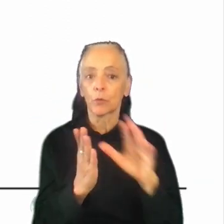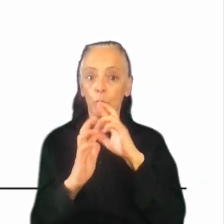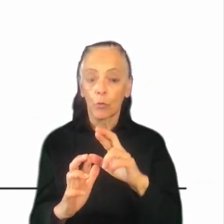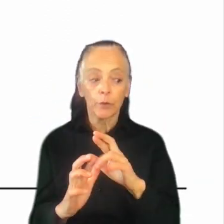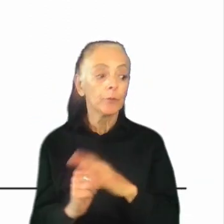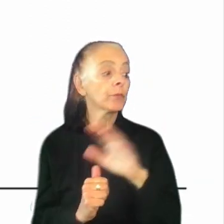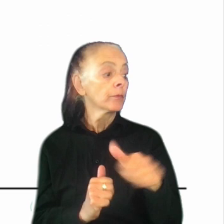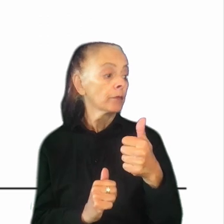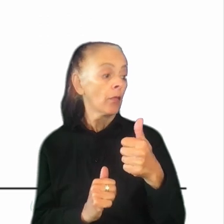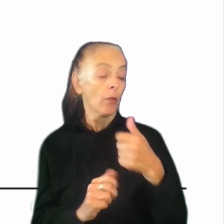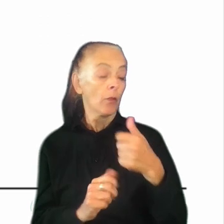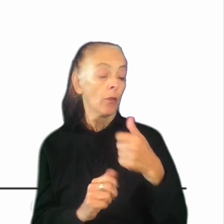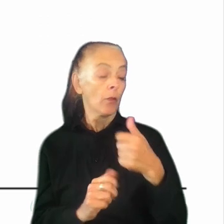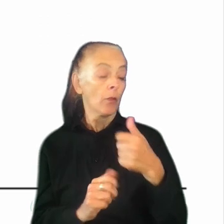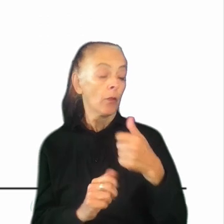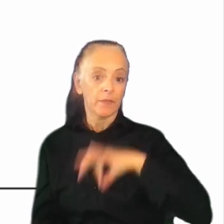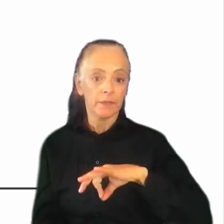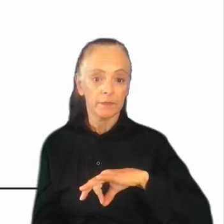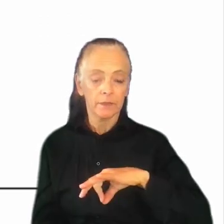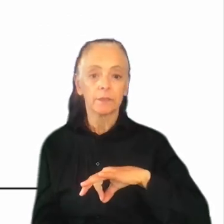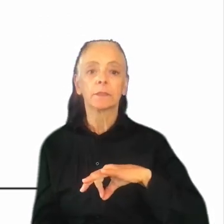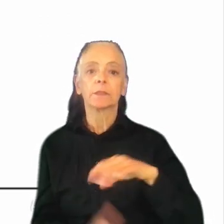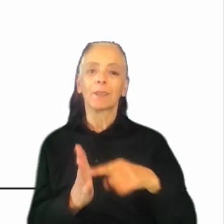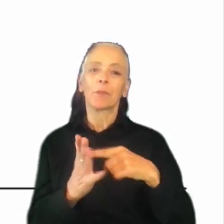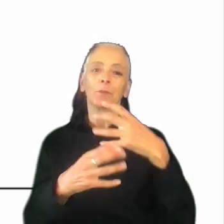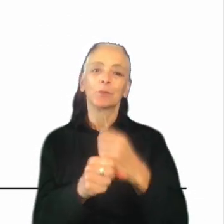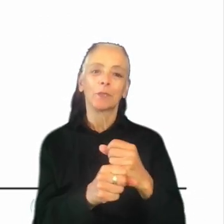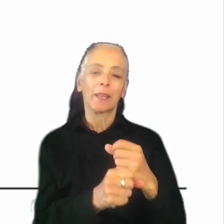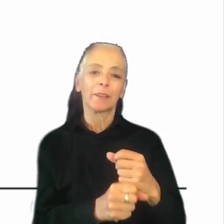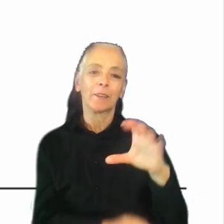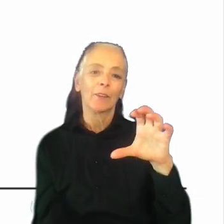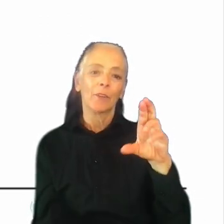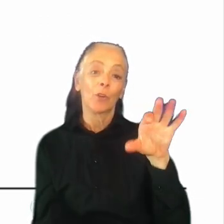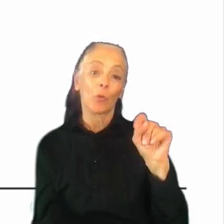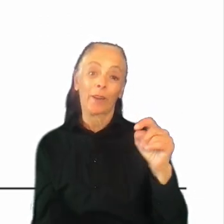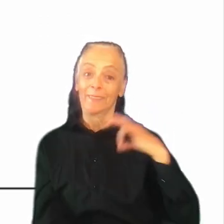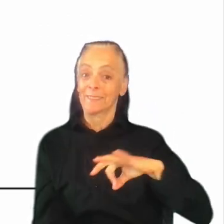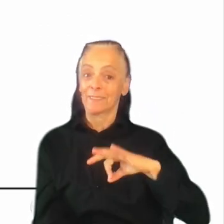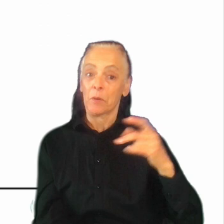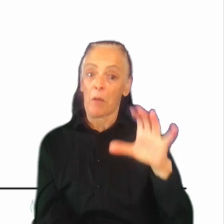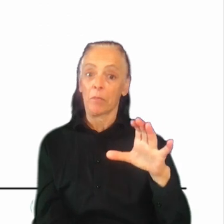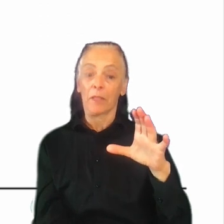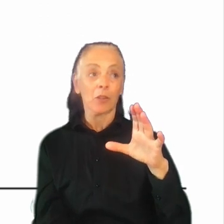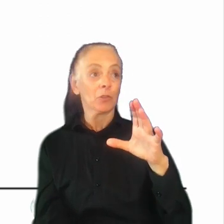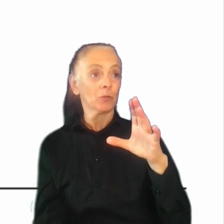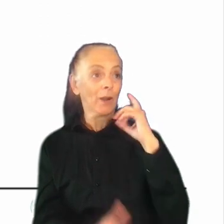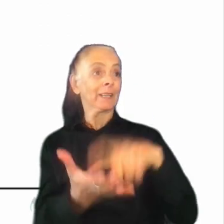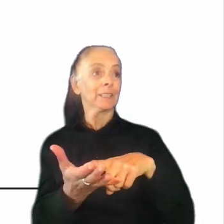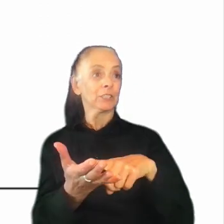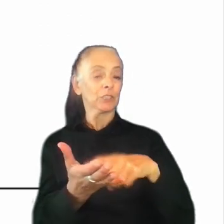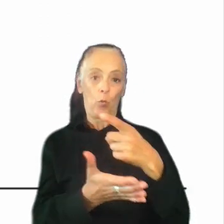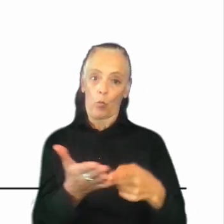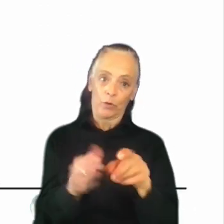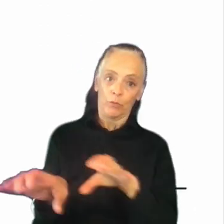and another benefit of this being a project on a real game is sometimes you get a credit uh you get public recognition of hey what i did made